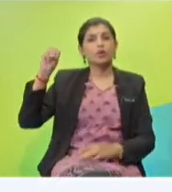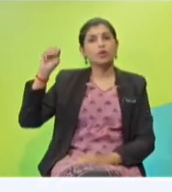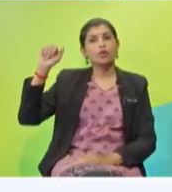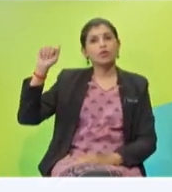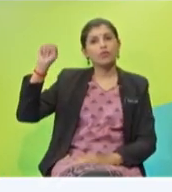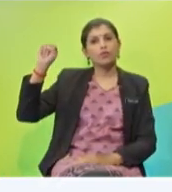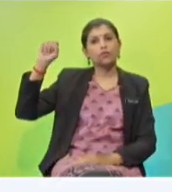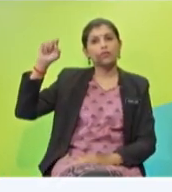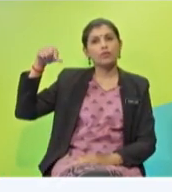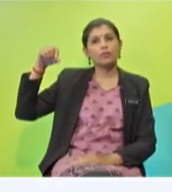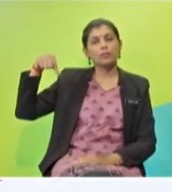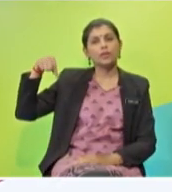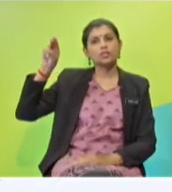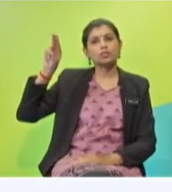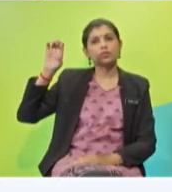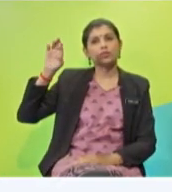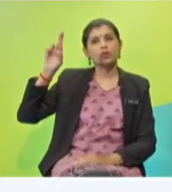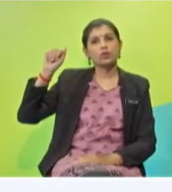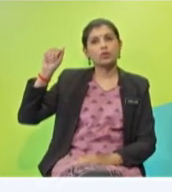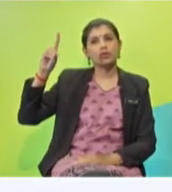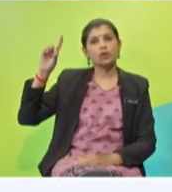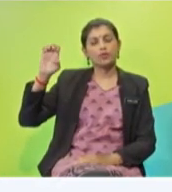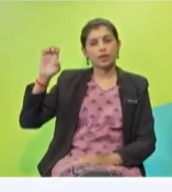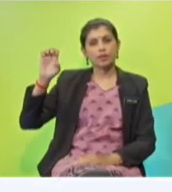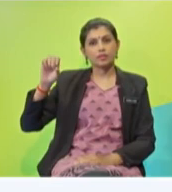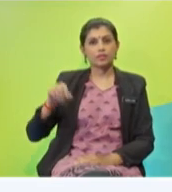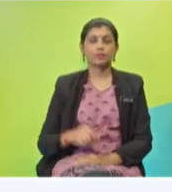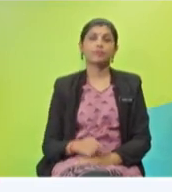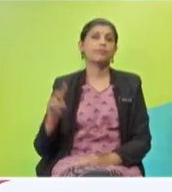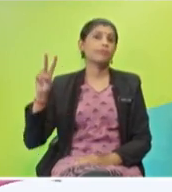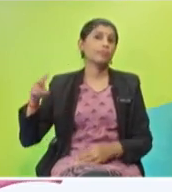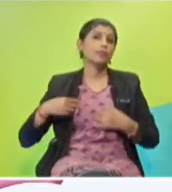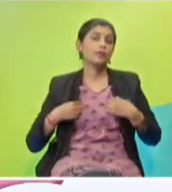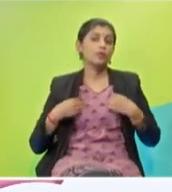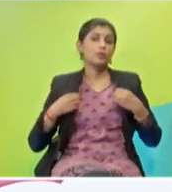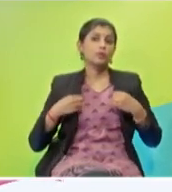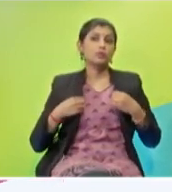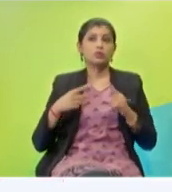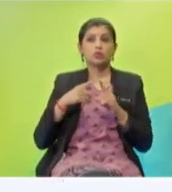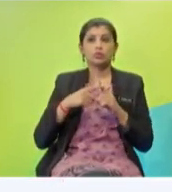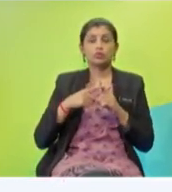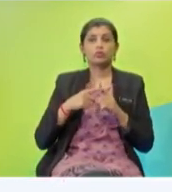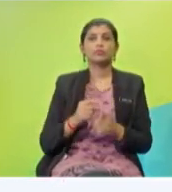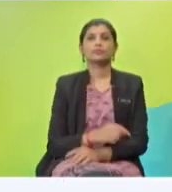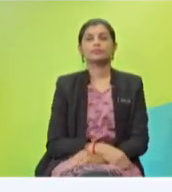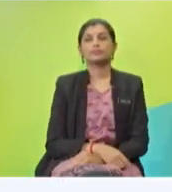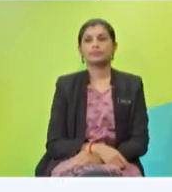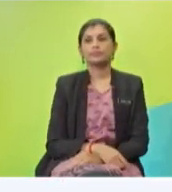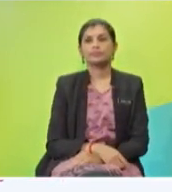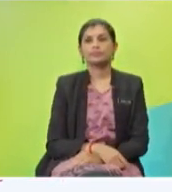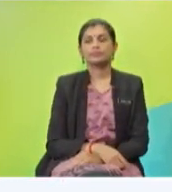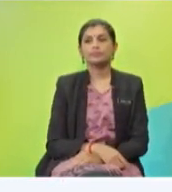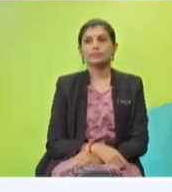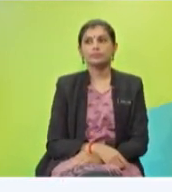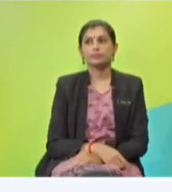should wear for the party. Okay, two clothes. Yes, what should I wear for the party? Should I choose the